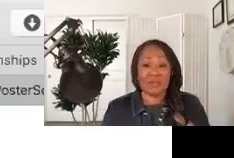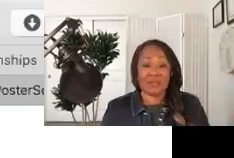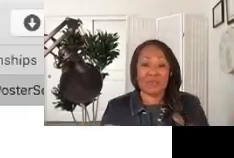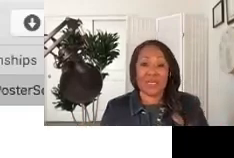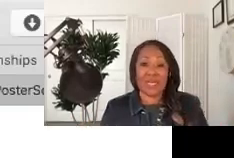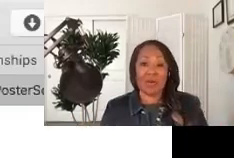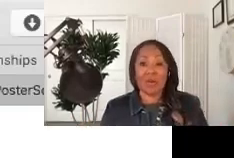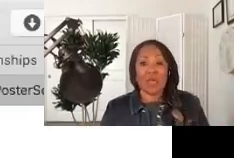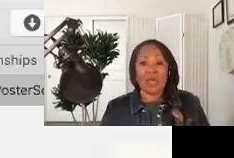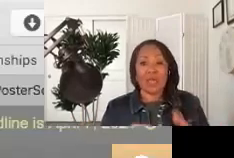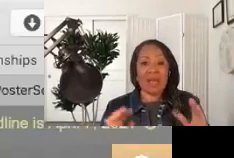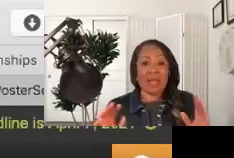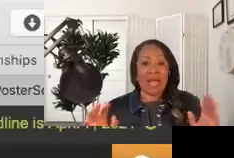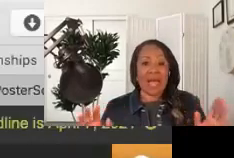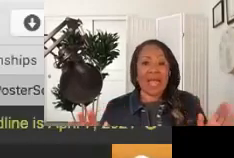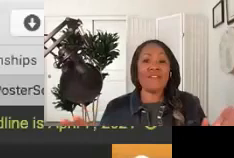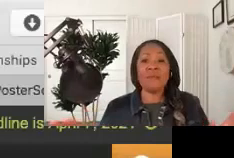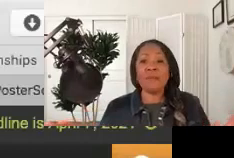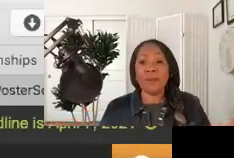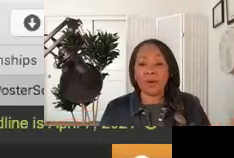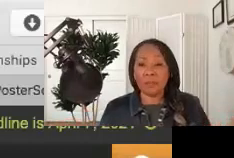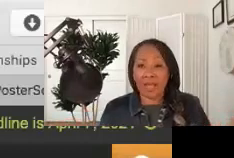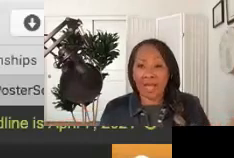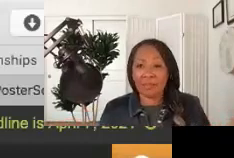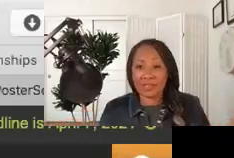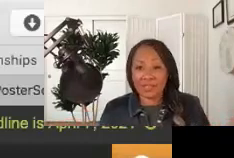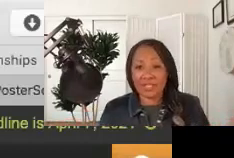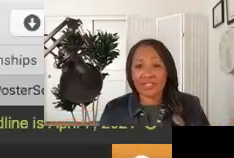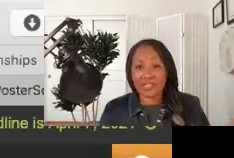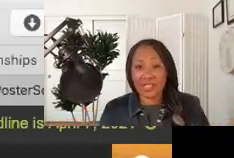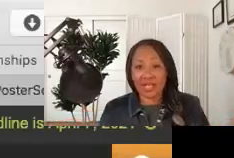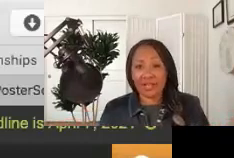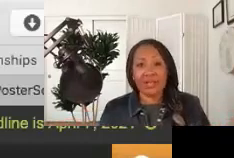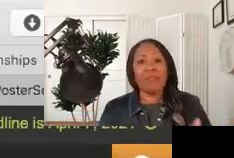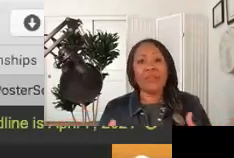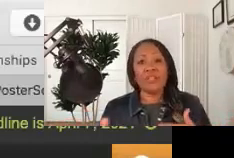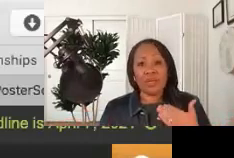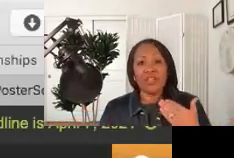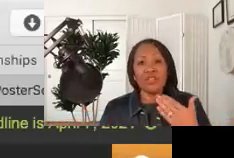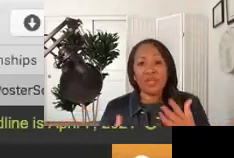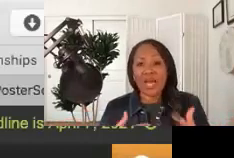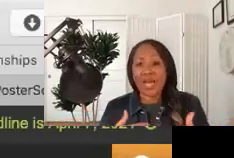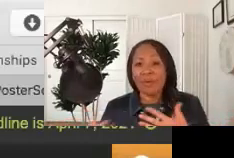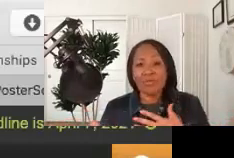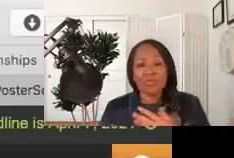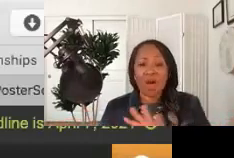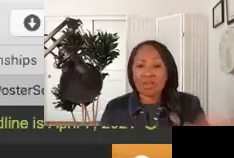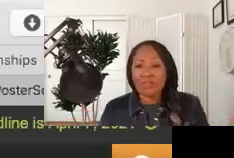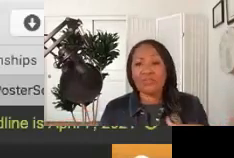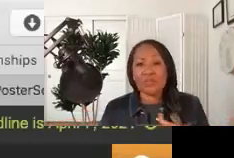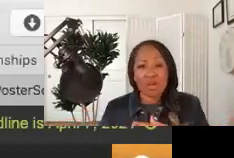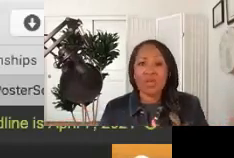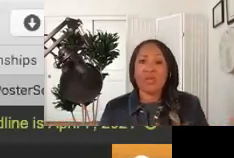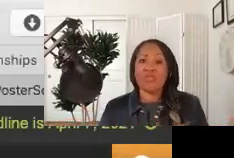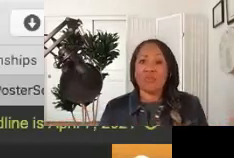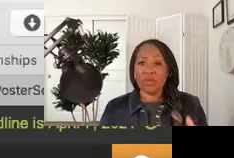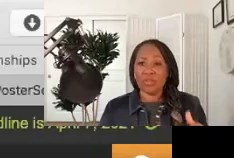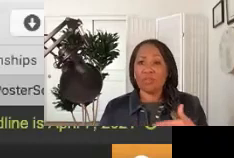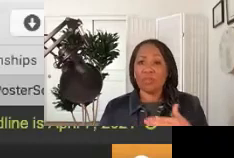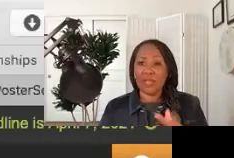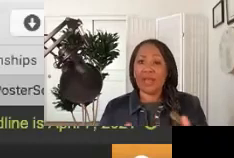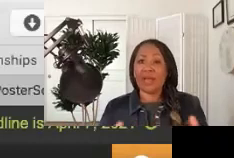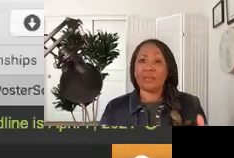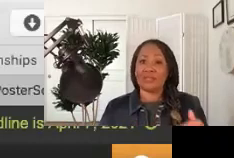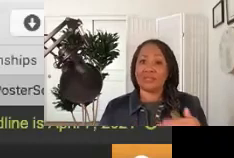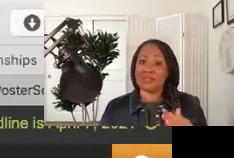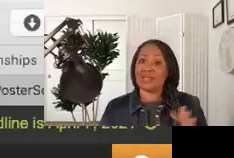what I'm doing right now. I haven't been burned by iPresentations yet, but you and I both know, all of you know, the more you